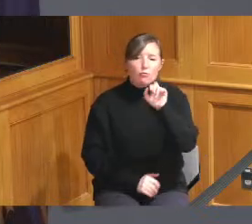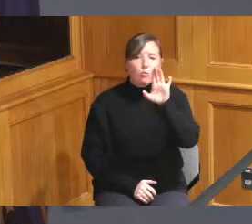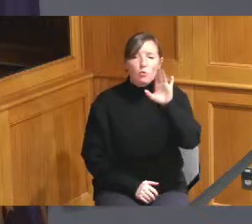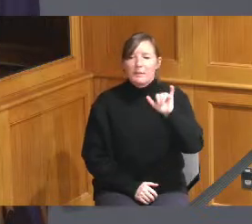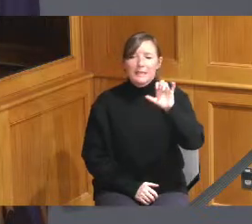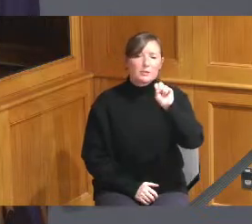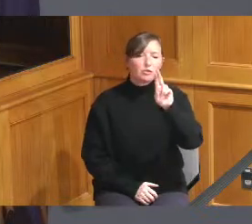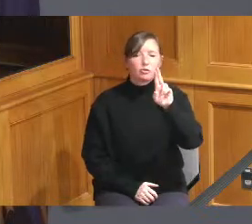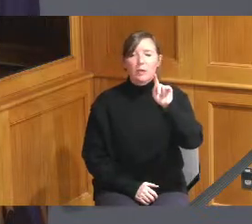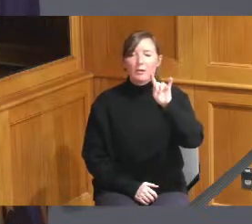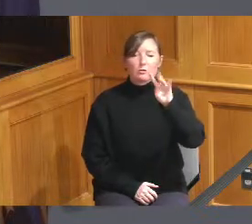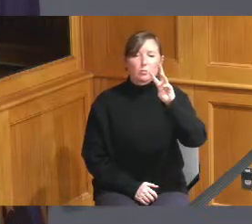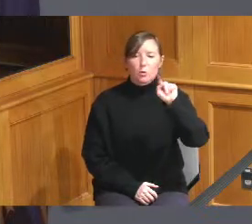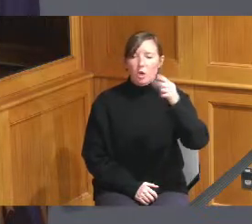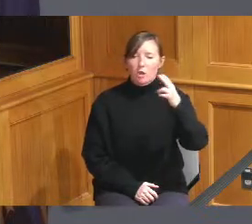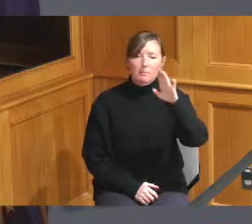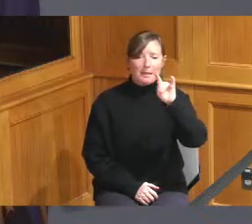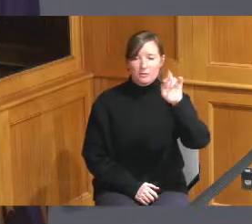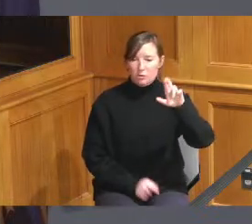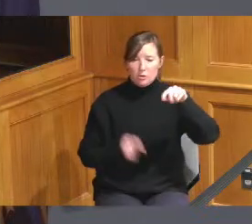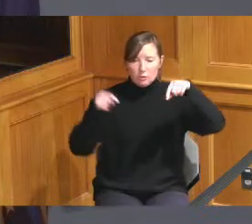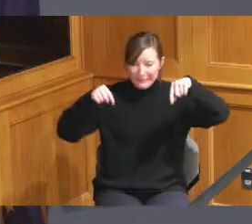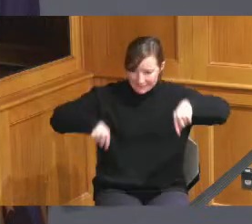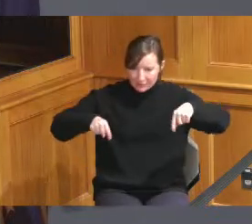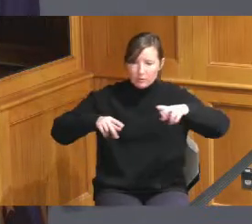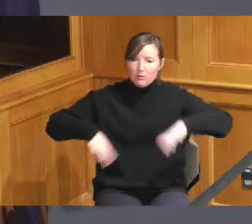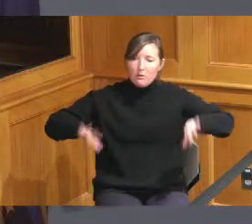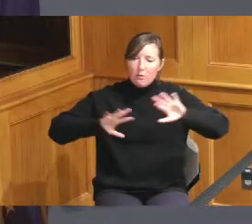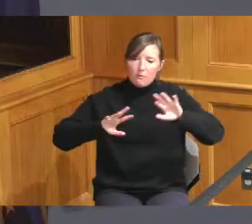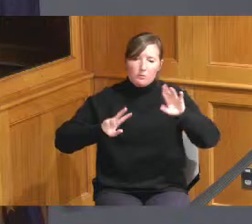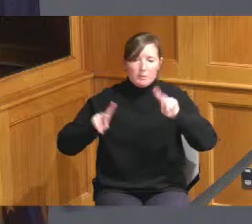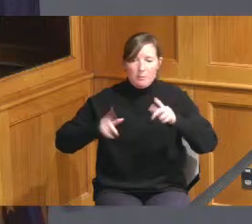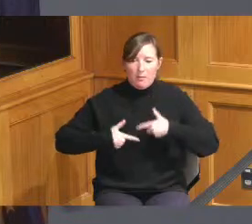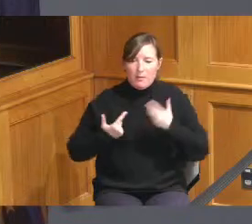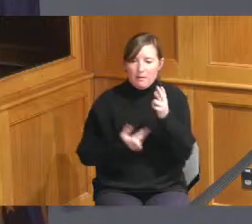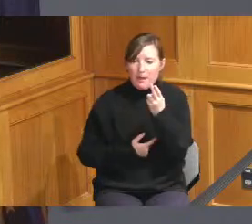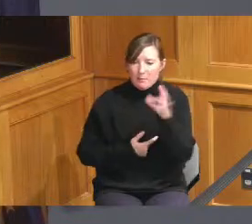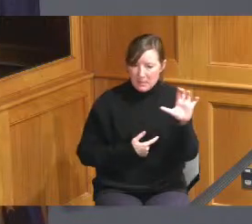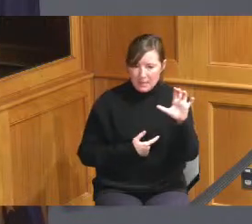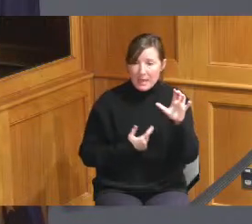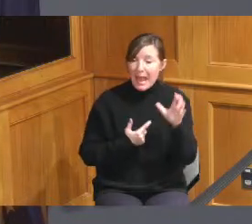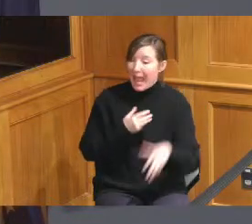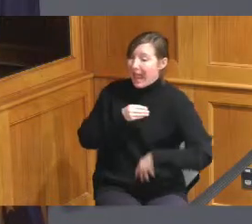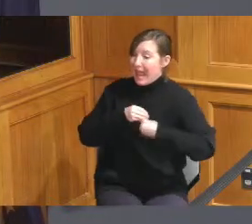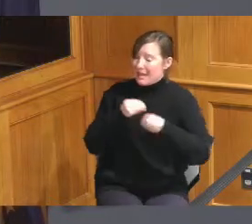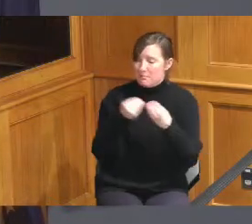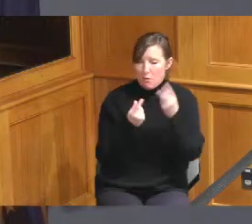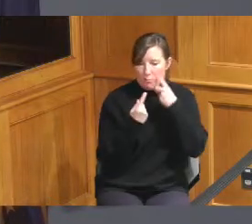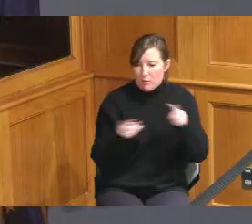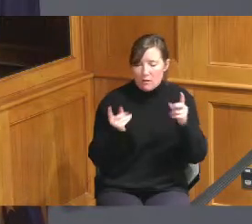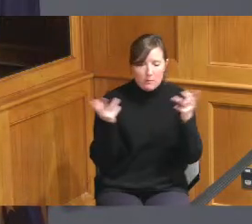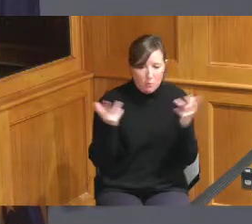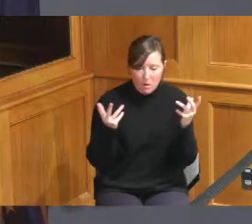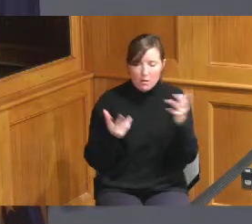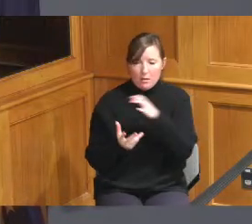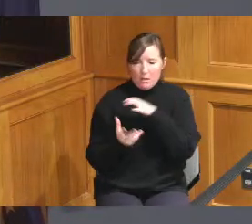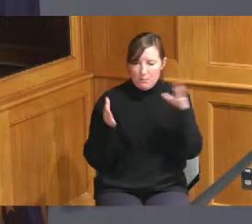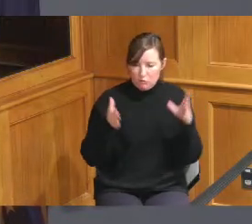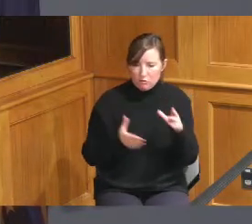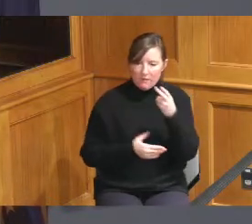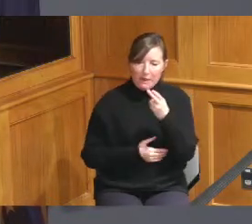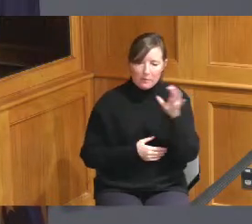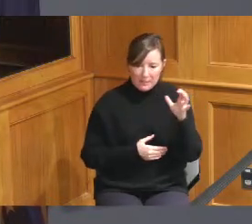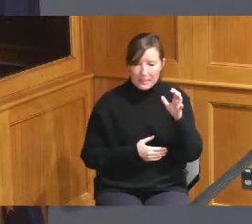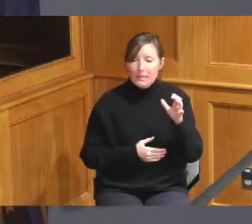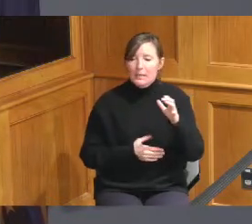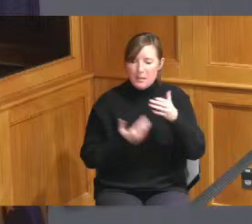Bester to the residents of Hamilton County. Be it further proclaimed that the Board of Commissioners of Hamilton County